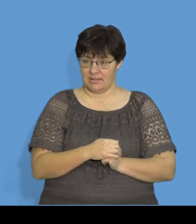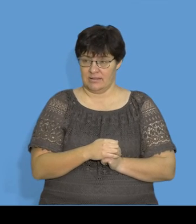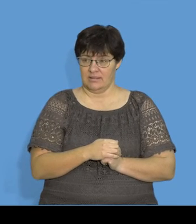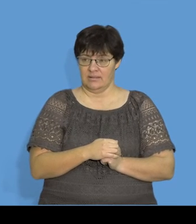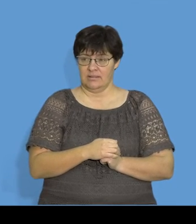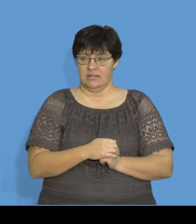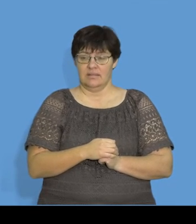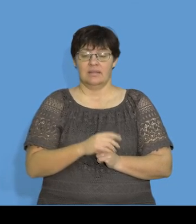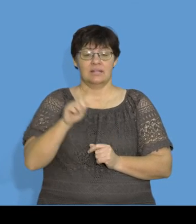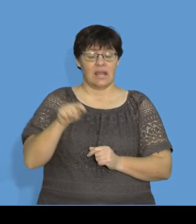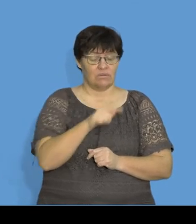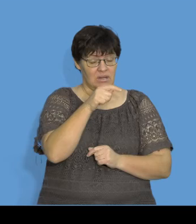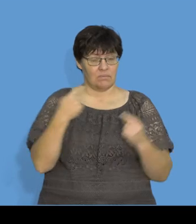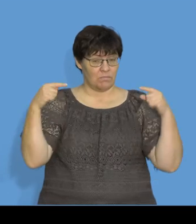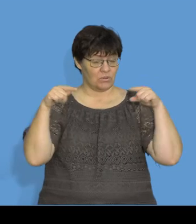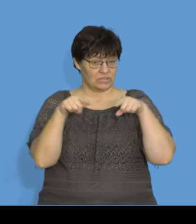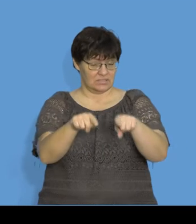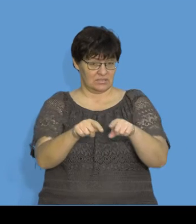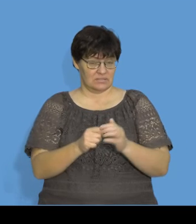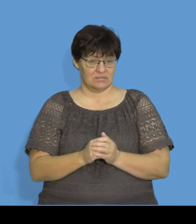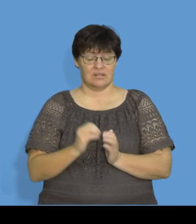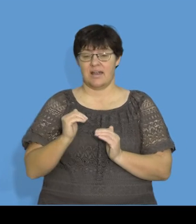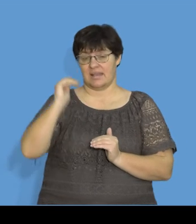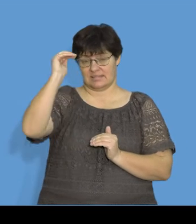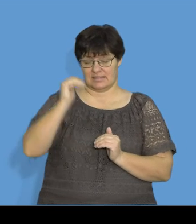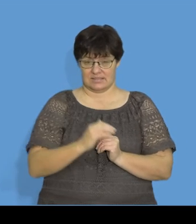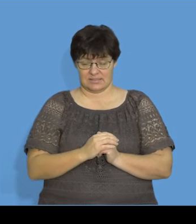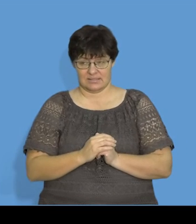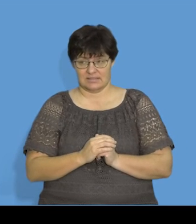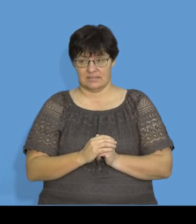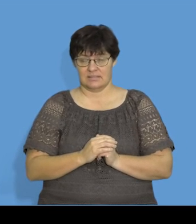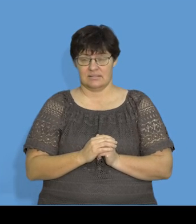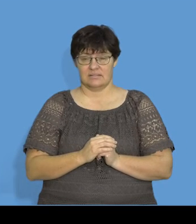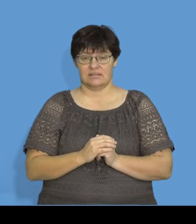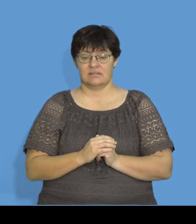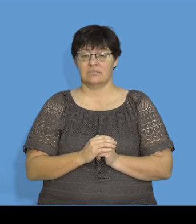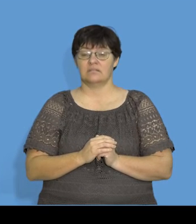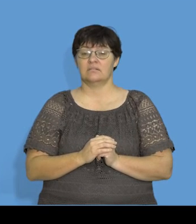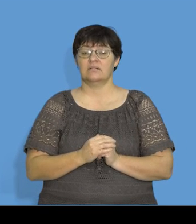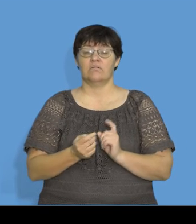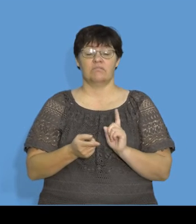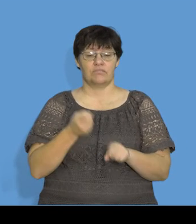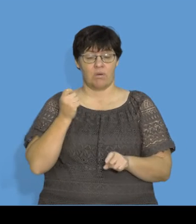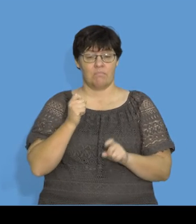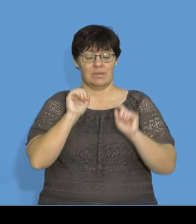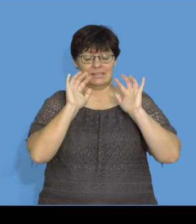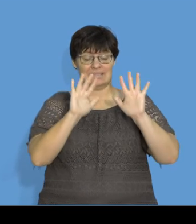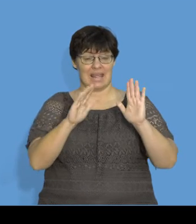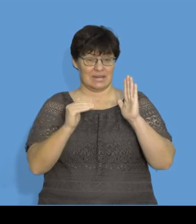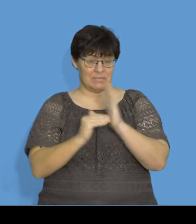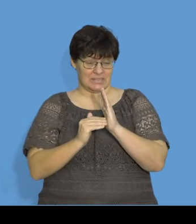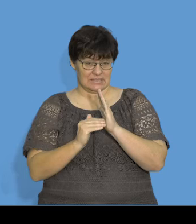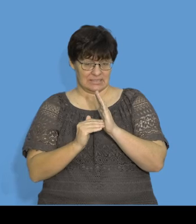energy is directly proportional to height. It went from 10